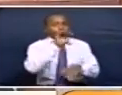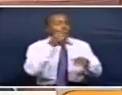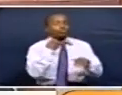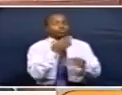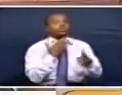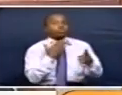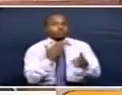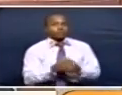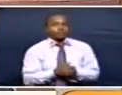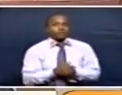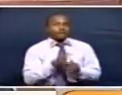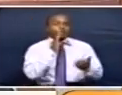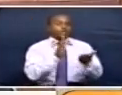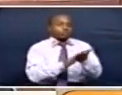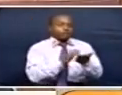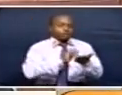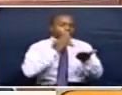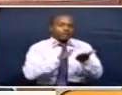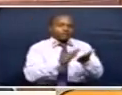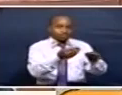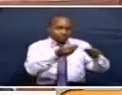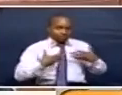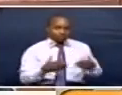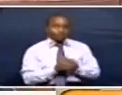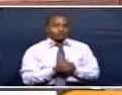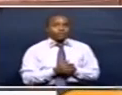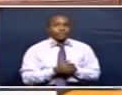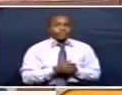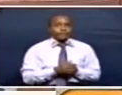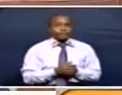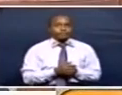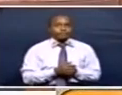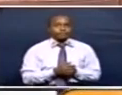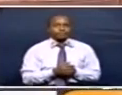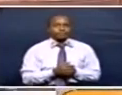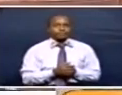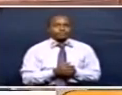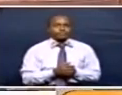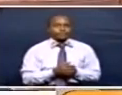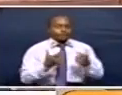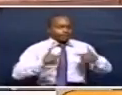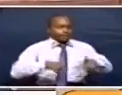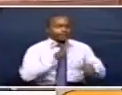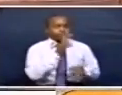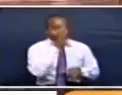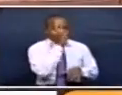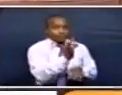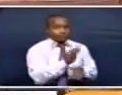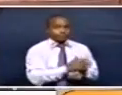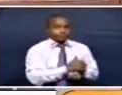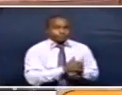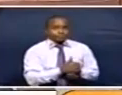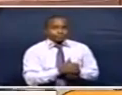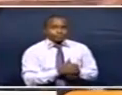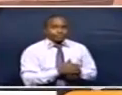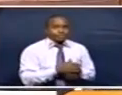a direct nomination because their nominations did not work. I mean, look at it. Let's be serious. I mean, I don't care about